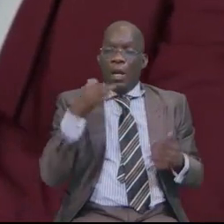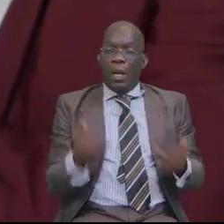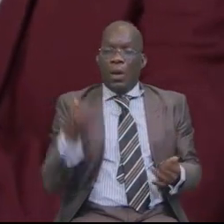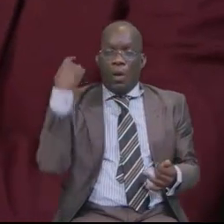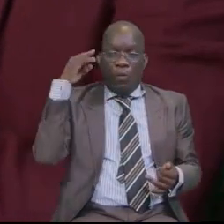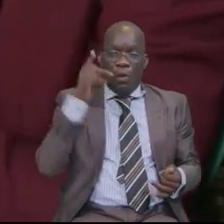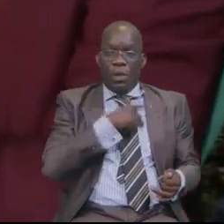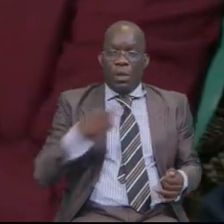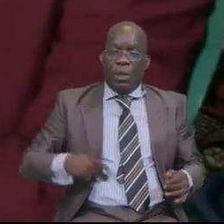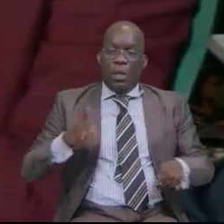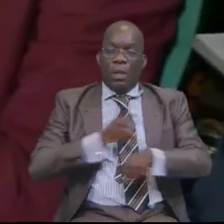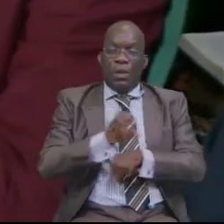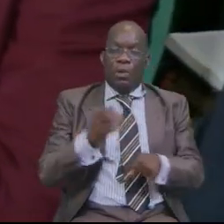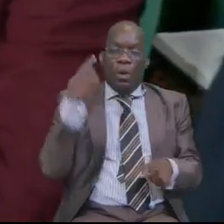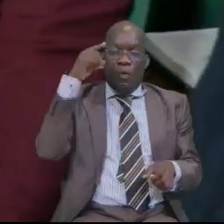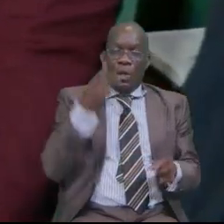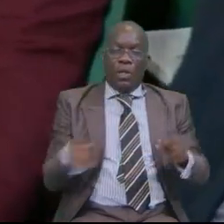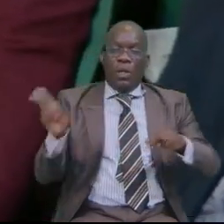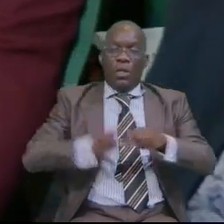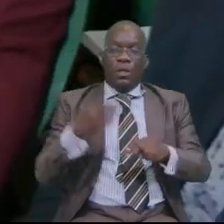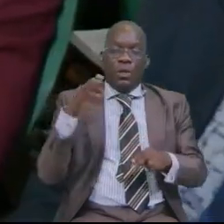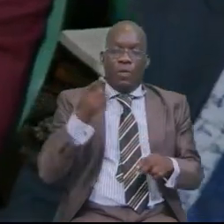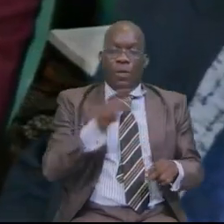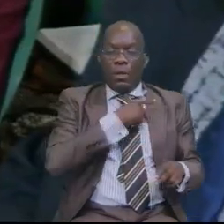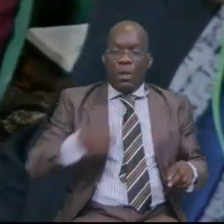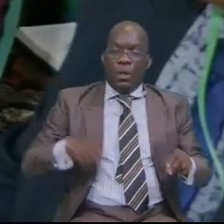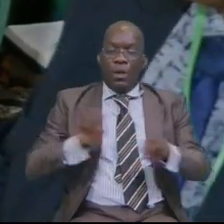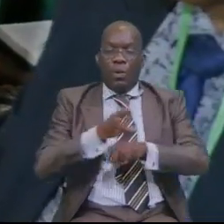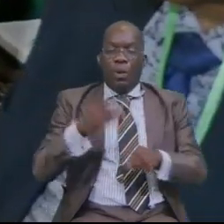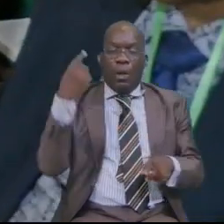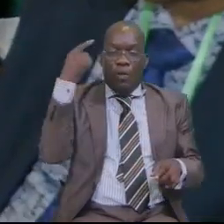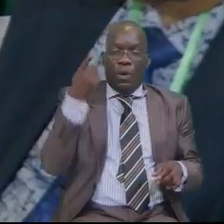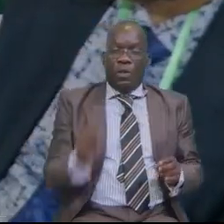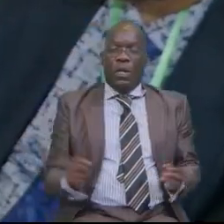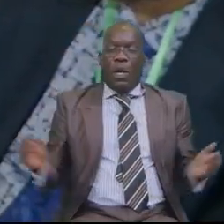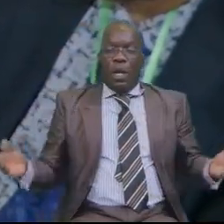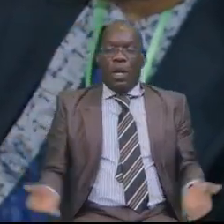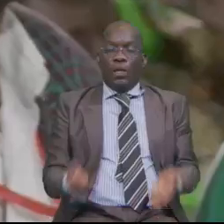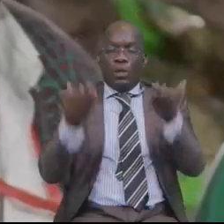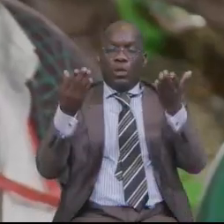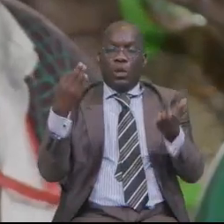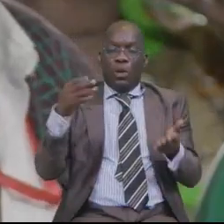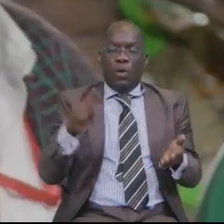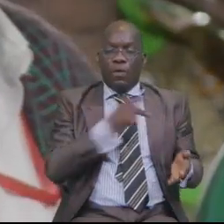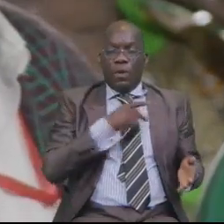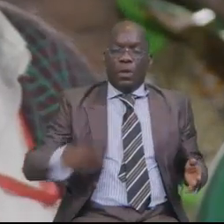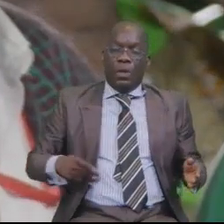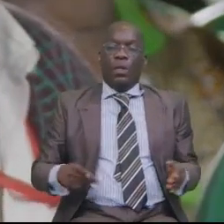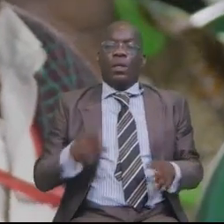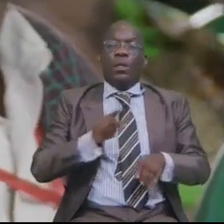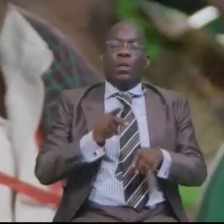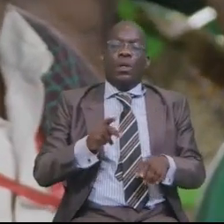the kingdom, for the extension of the kingdom, for the exaltation of the King of